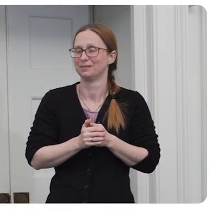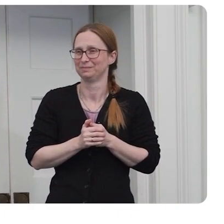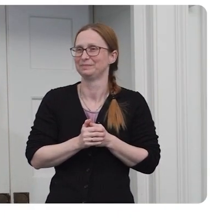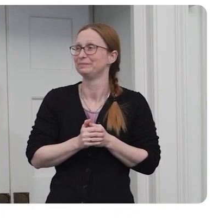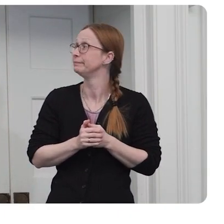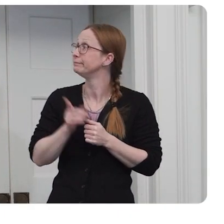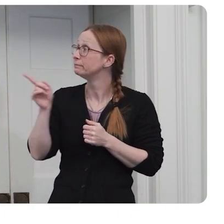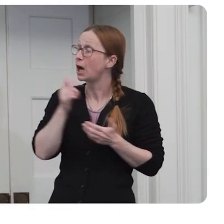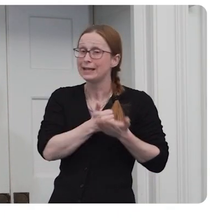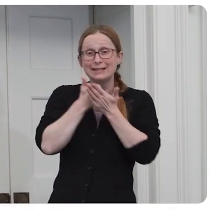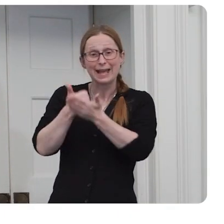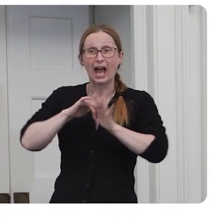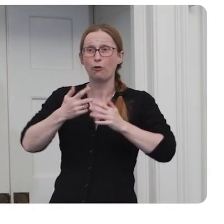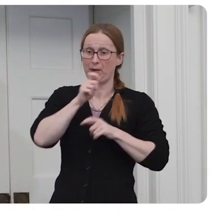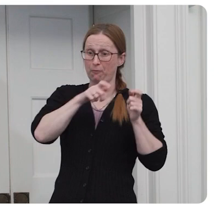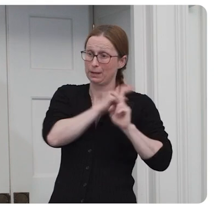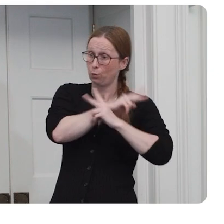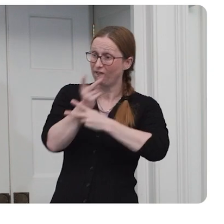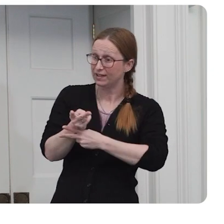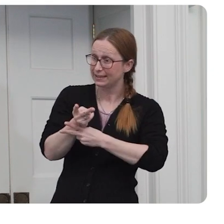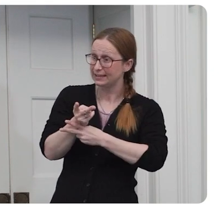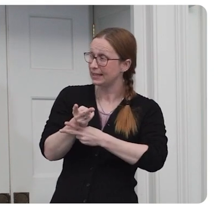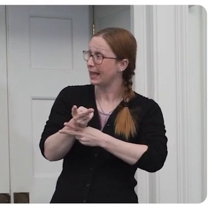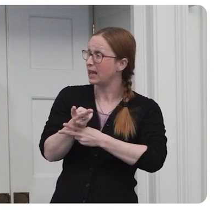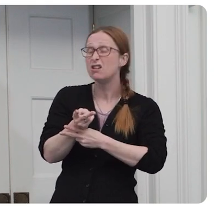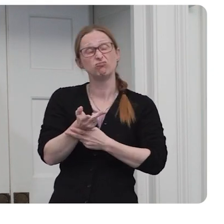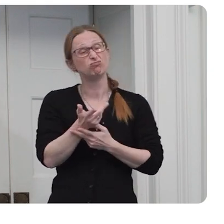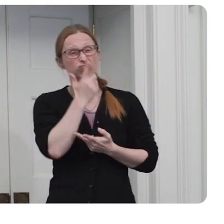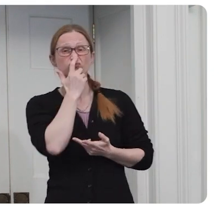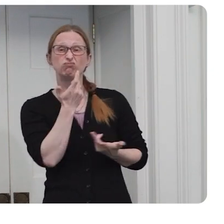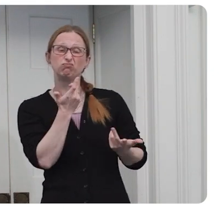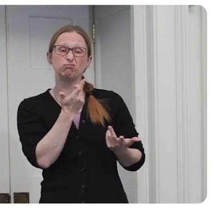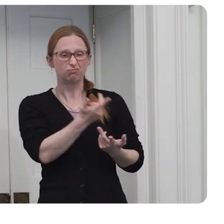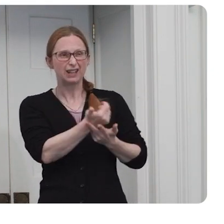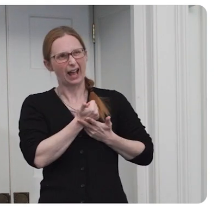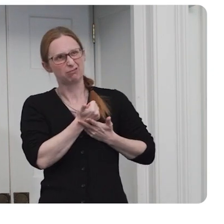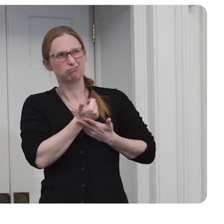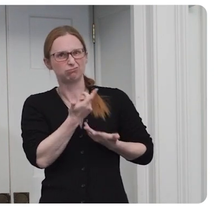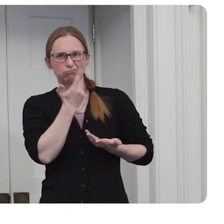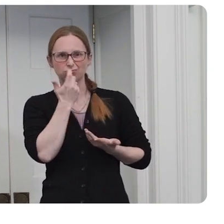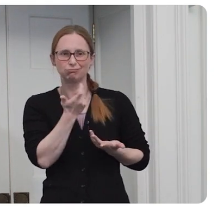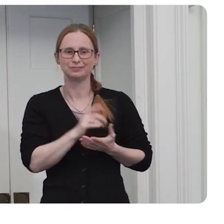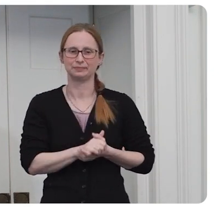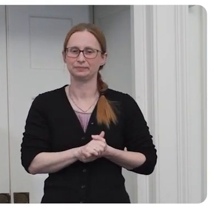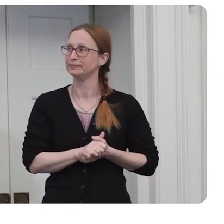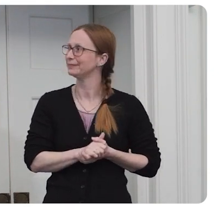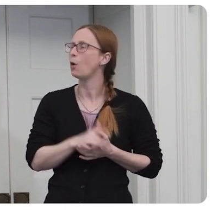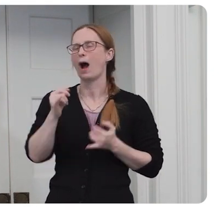yeah. Does it help when you have people visit? Yeah, it does, but